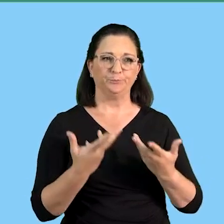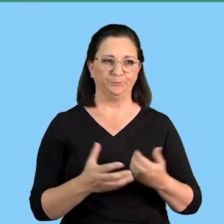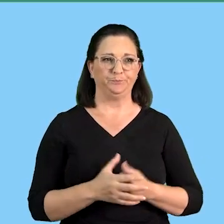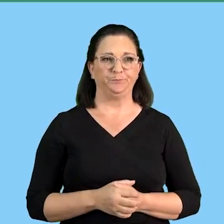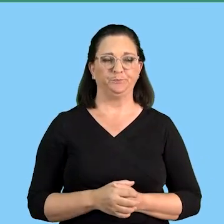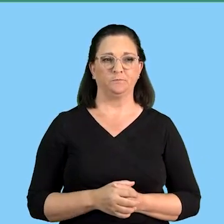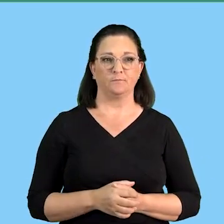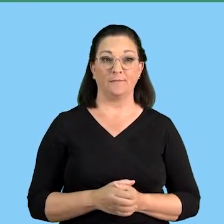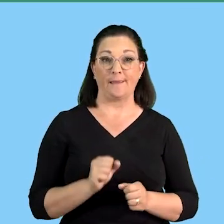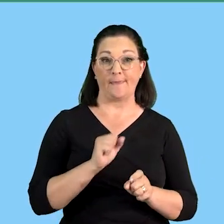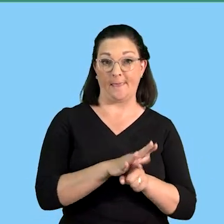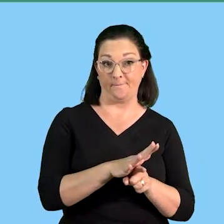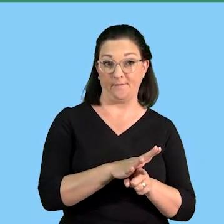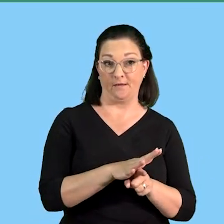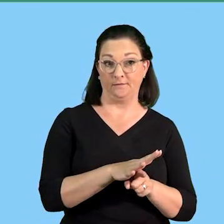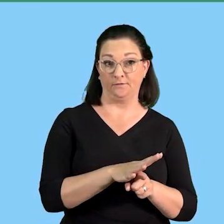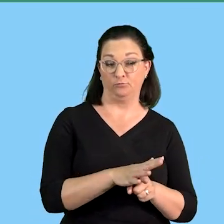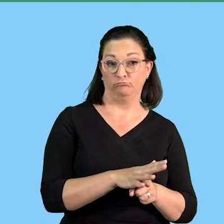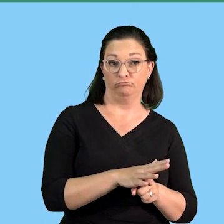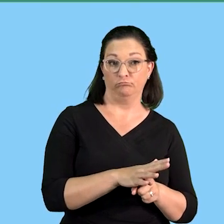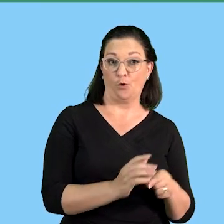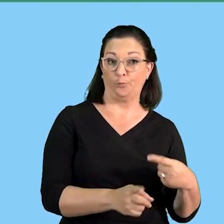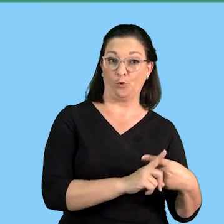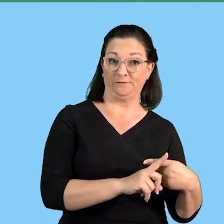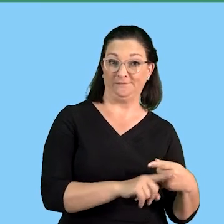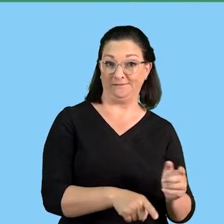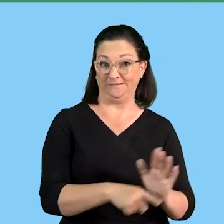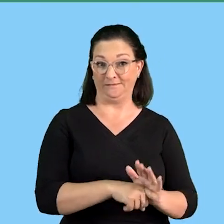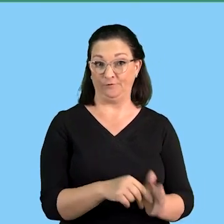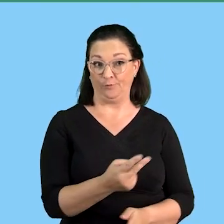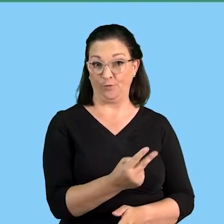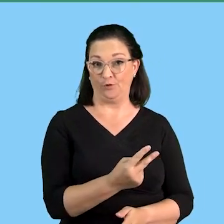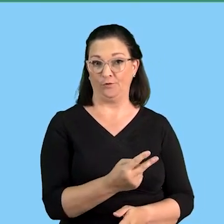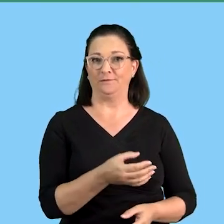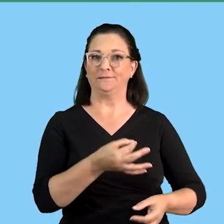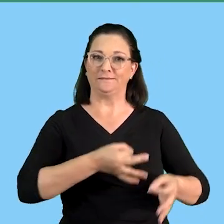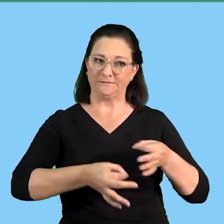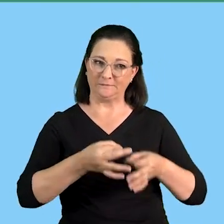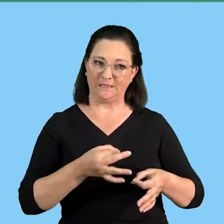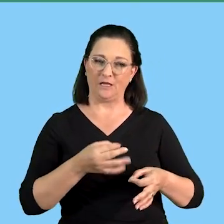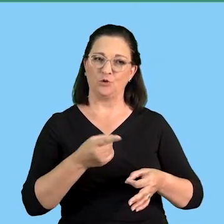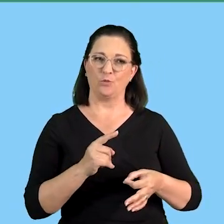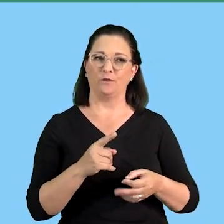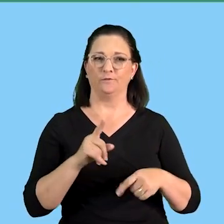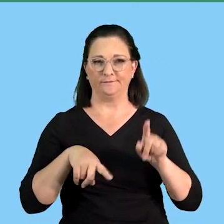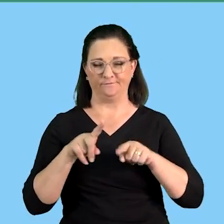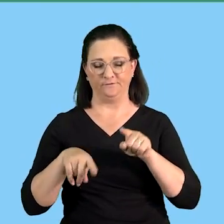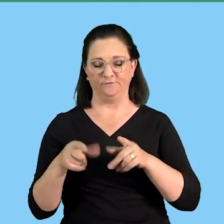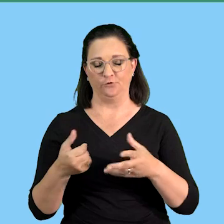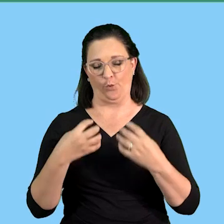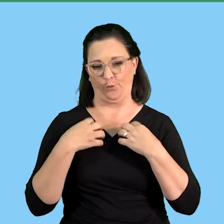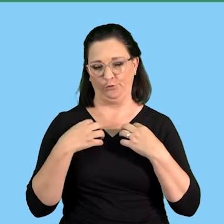should evaluate the impact or positives and negatives of the different forms